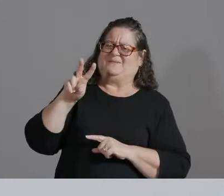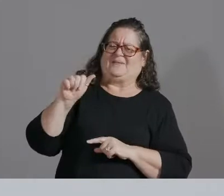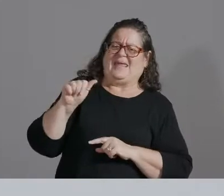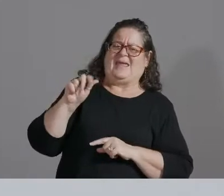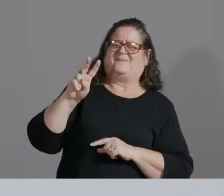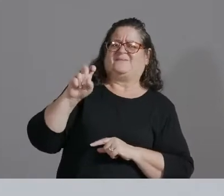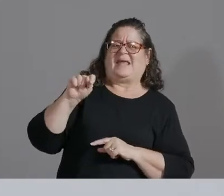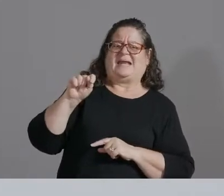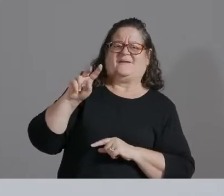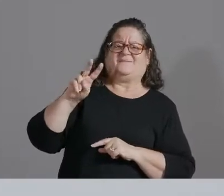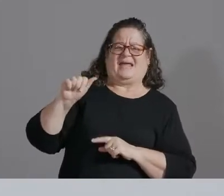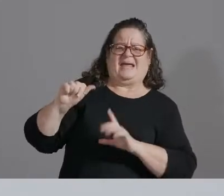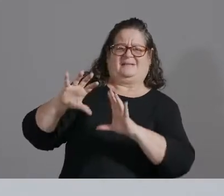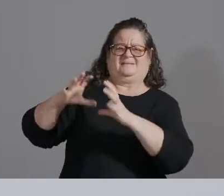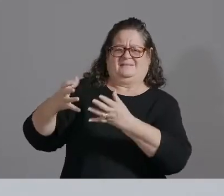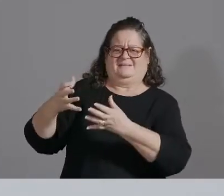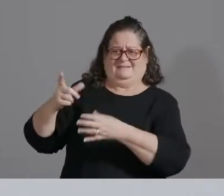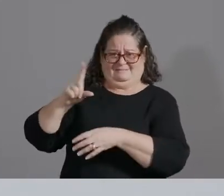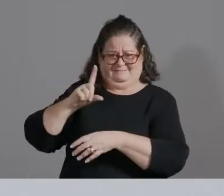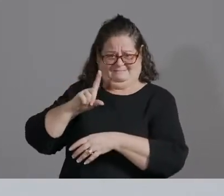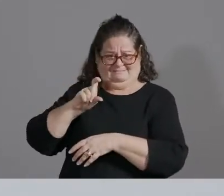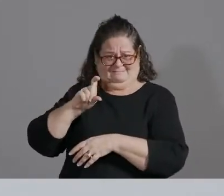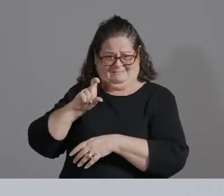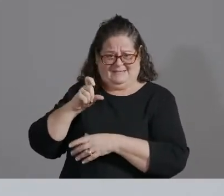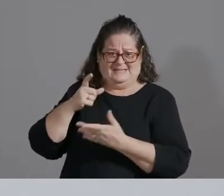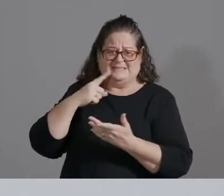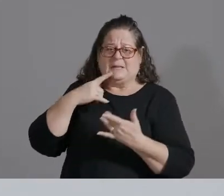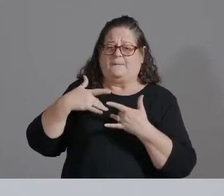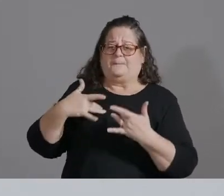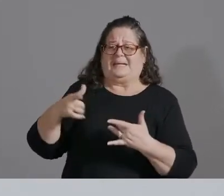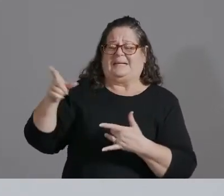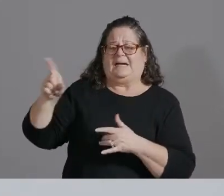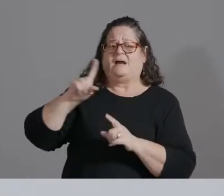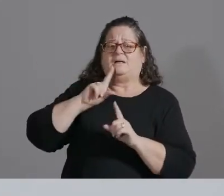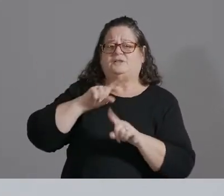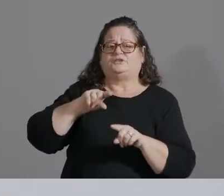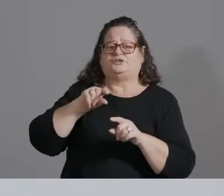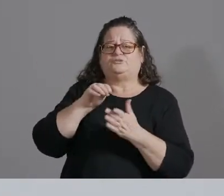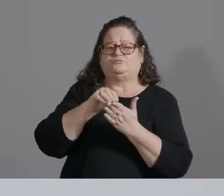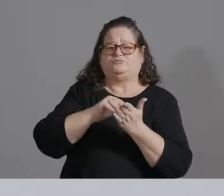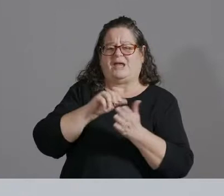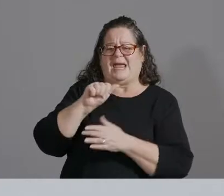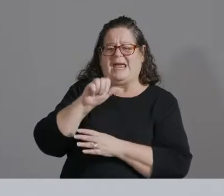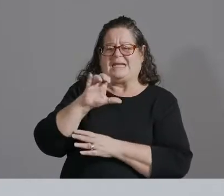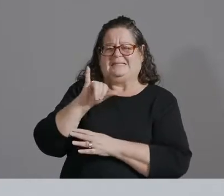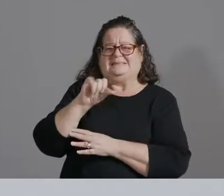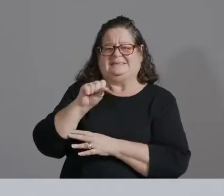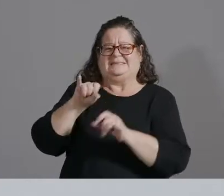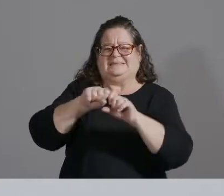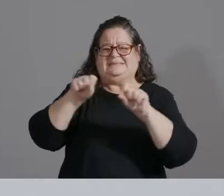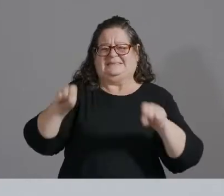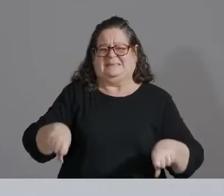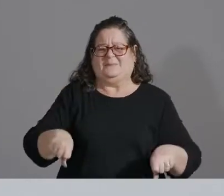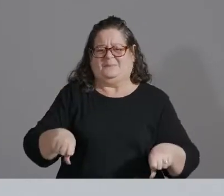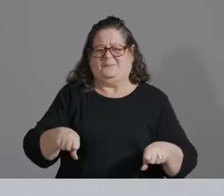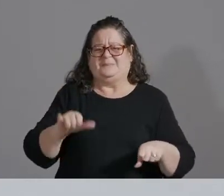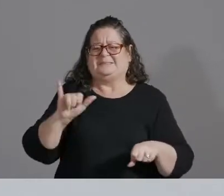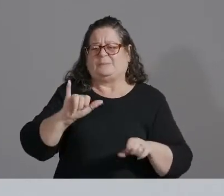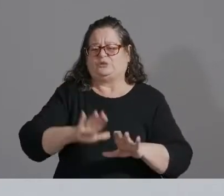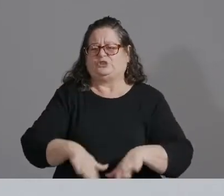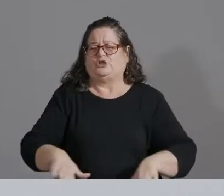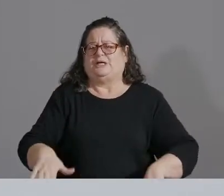Historically, ACES it was started as a pediatric or a child immunization registry. Adults are not required to